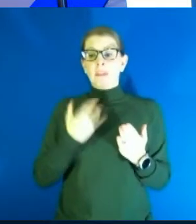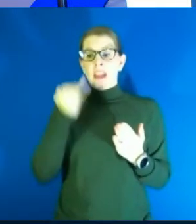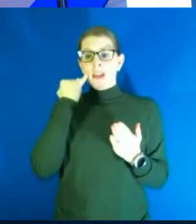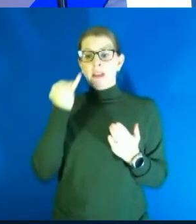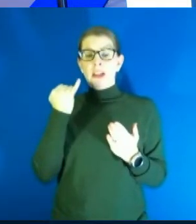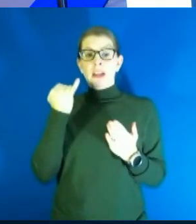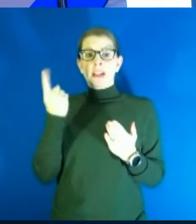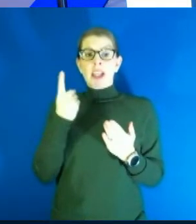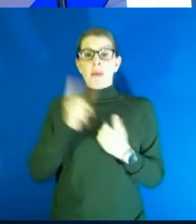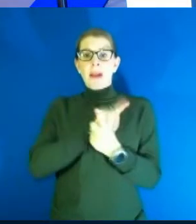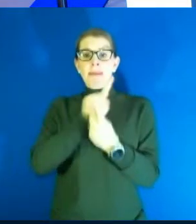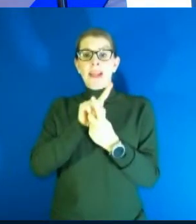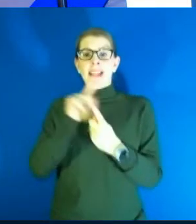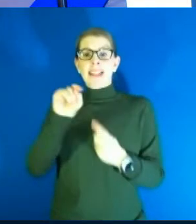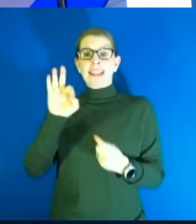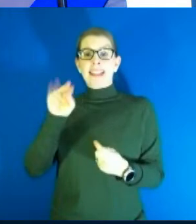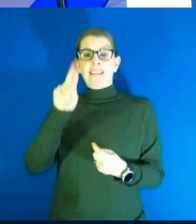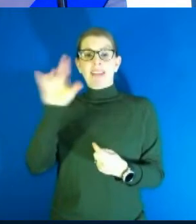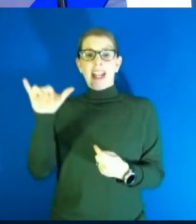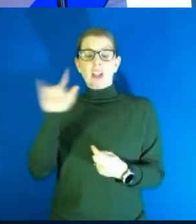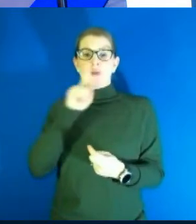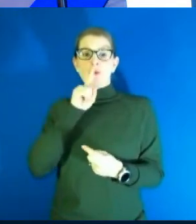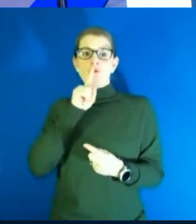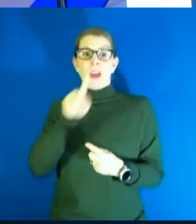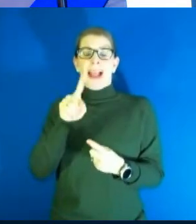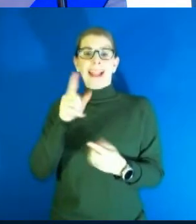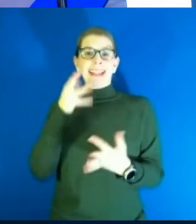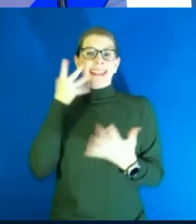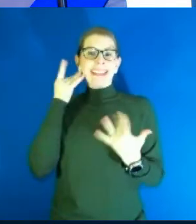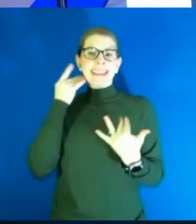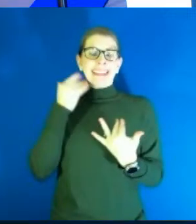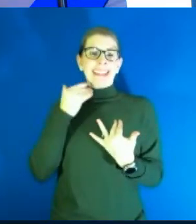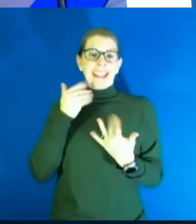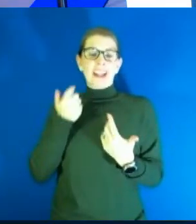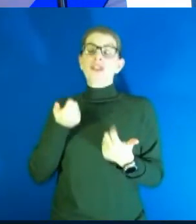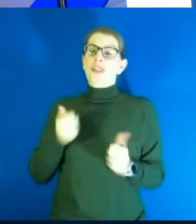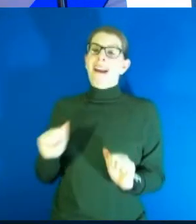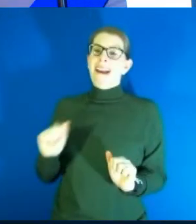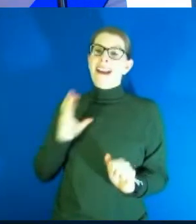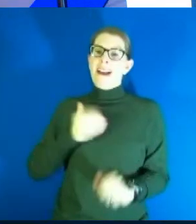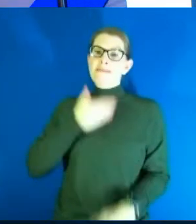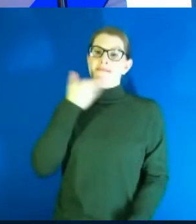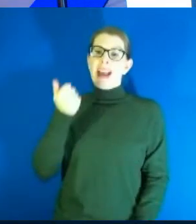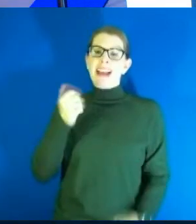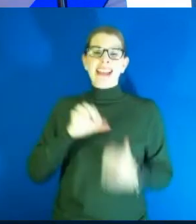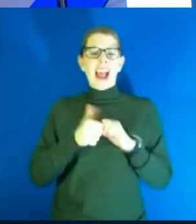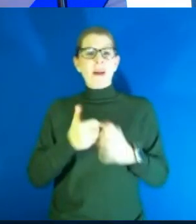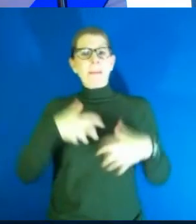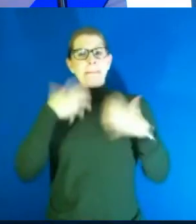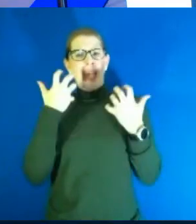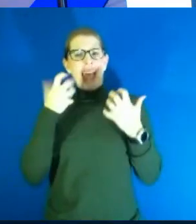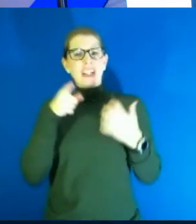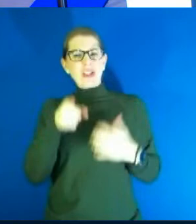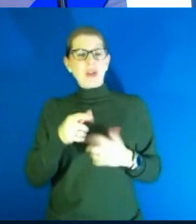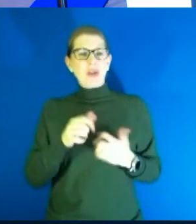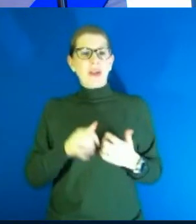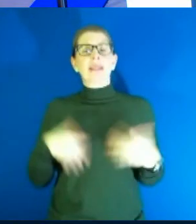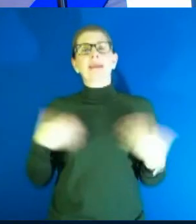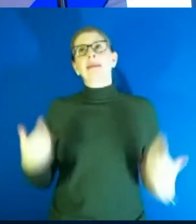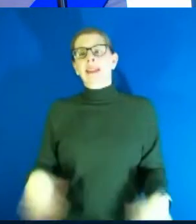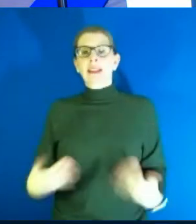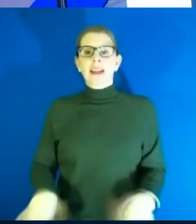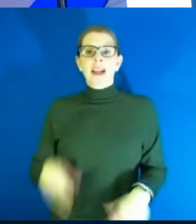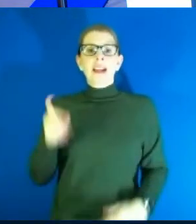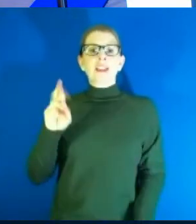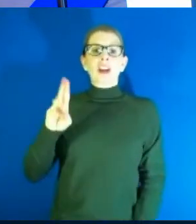at the door that you're very disarming and very kind. We try our best. How could they be mad at you? Oh my goodness. Dr. Marshall, just